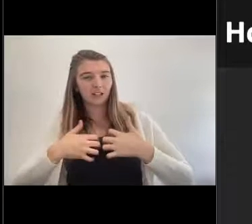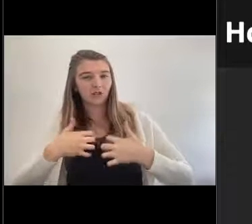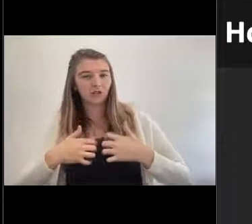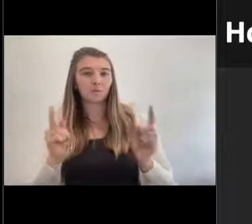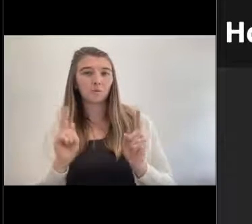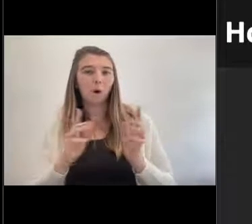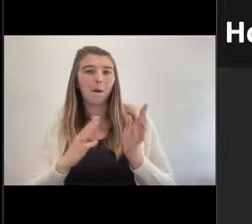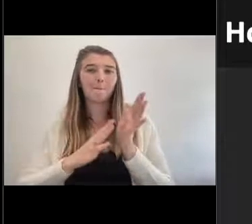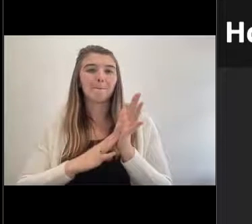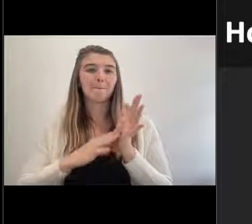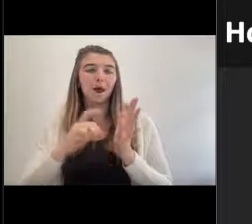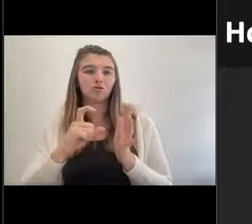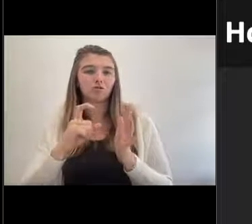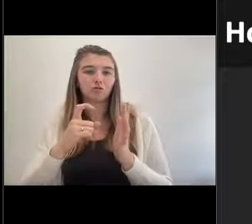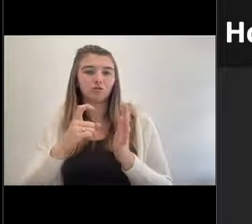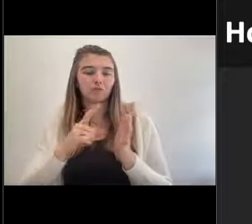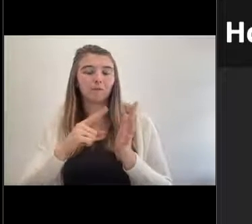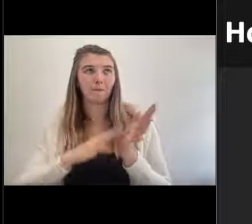these differences.